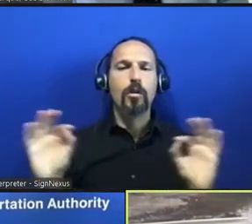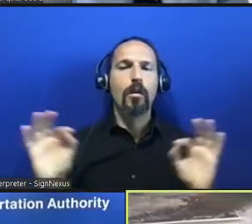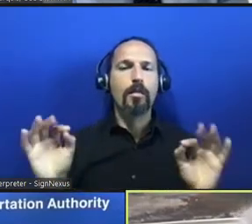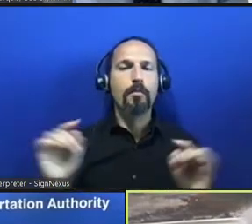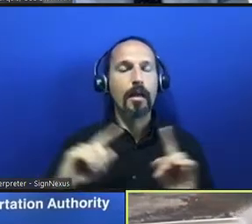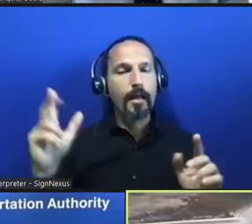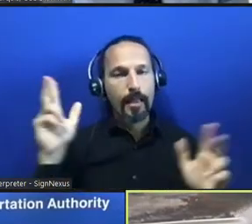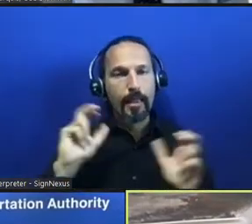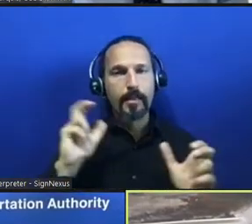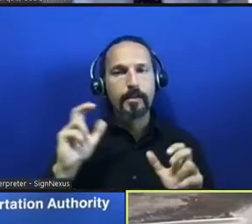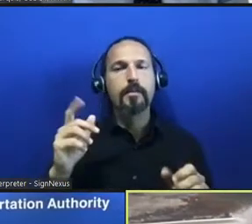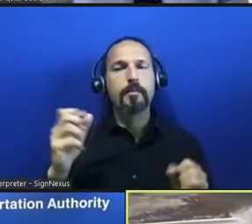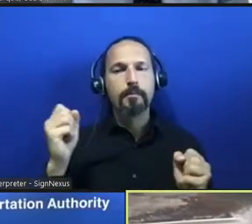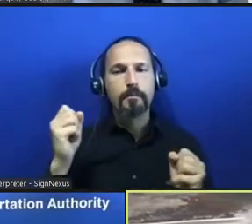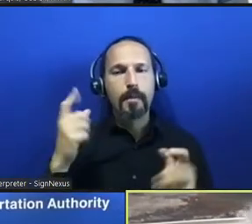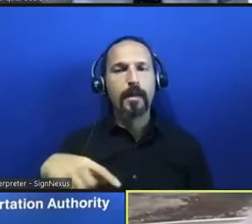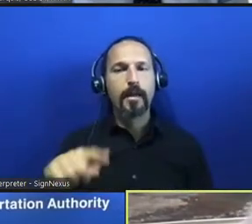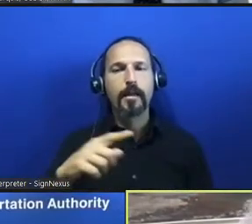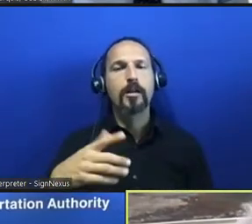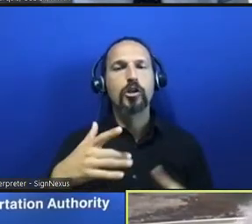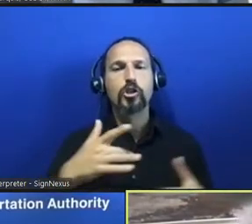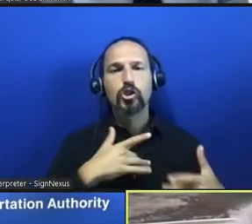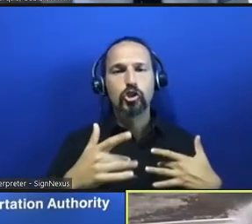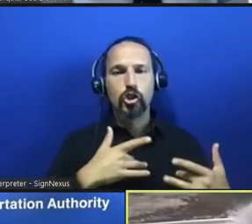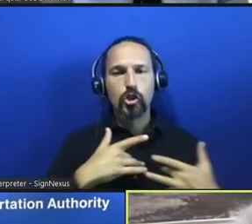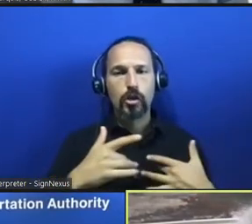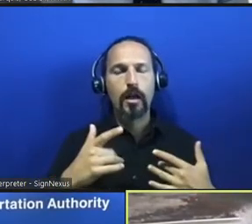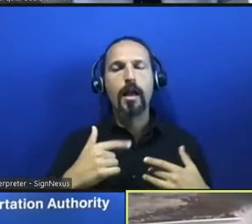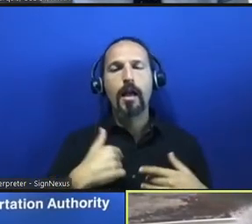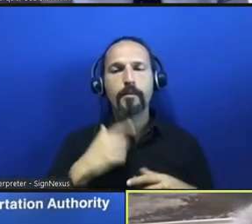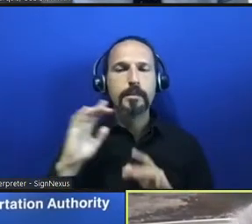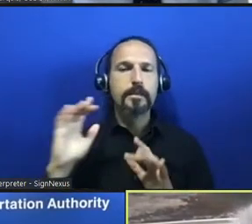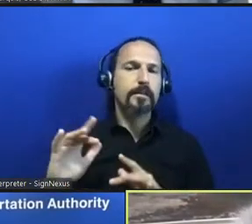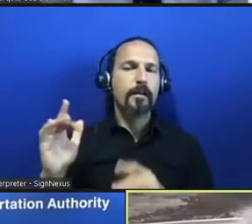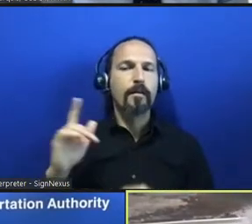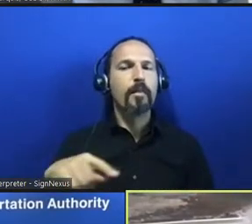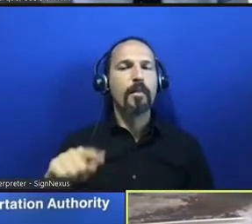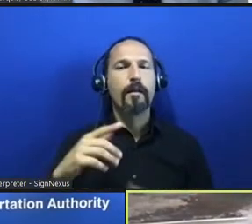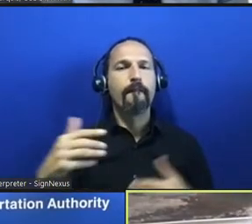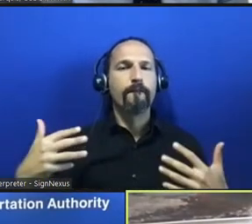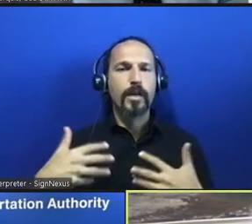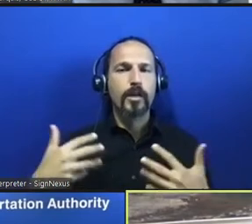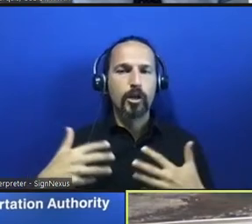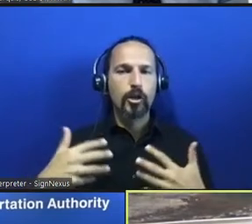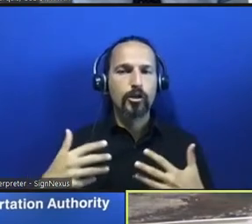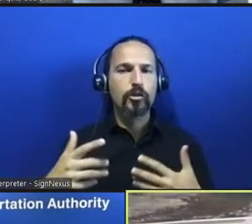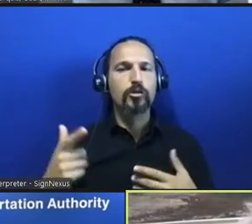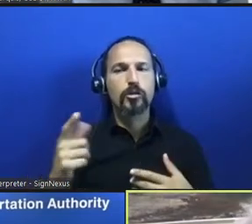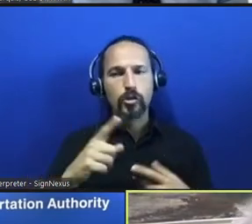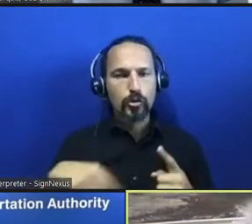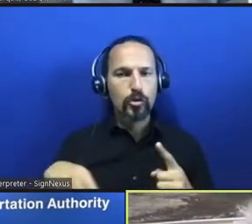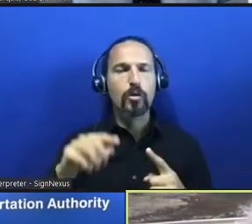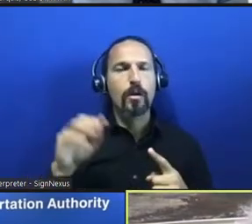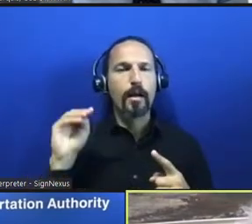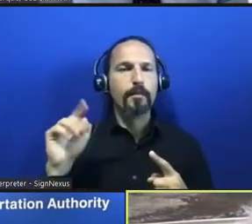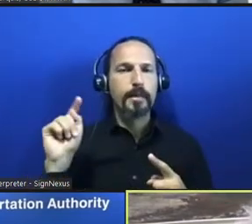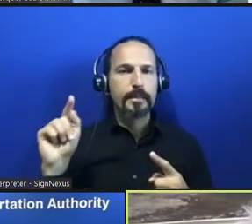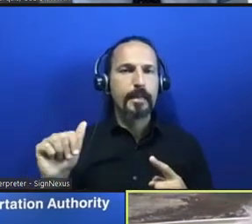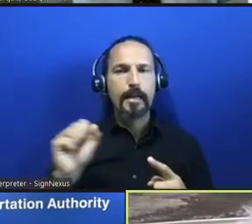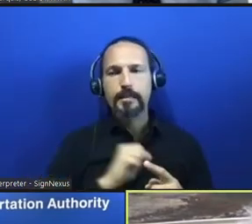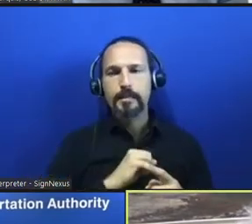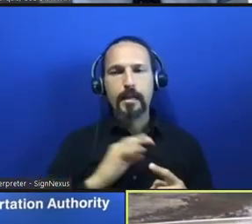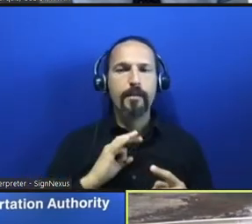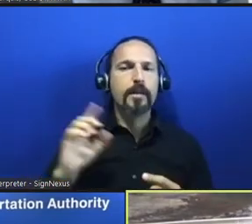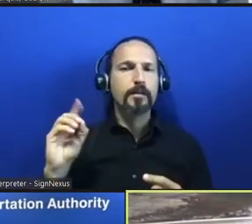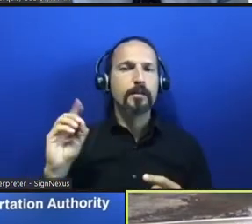listening to scores of citizens concerns I do sympathize with their fears you MTA staff and